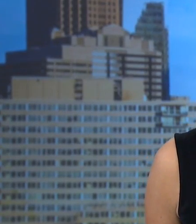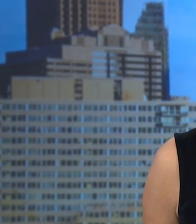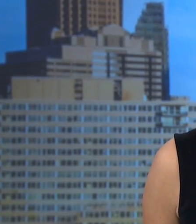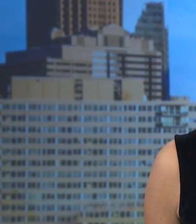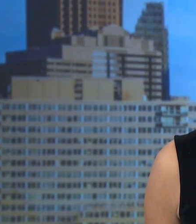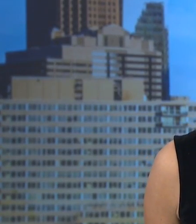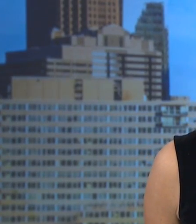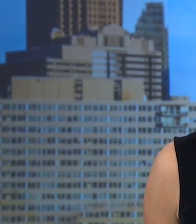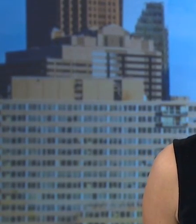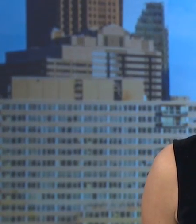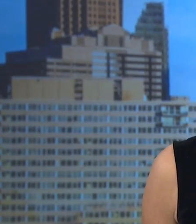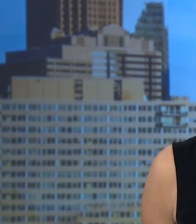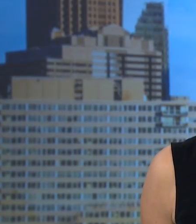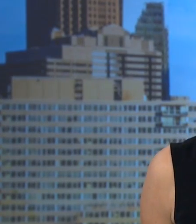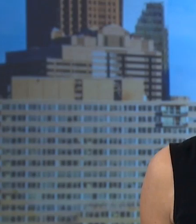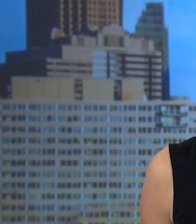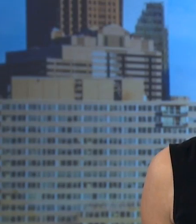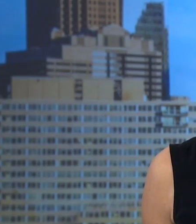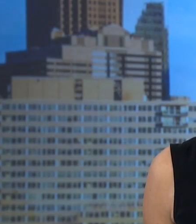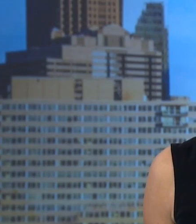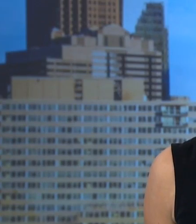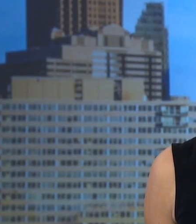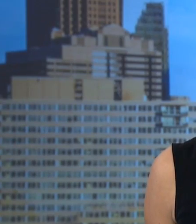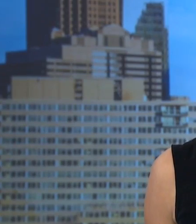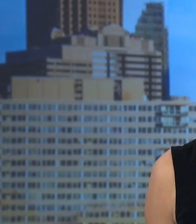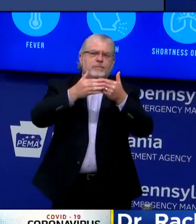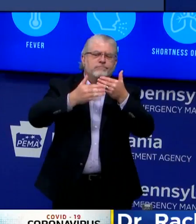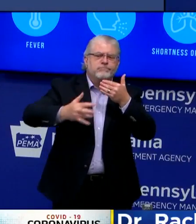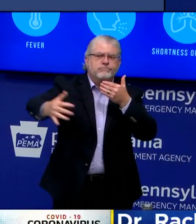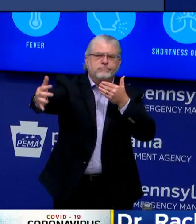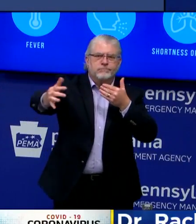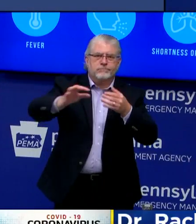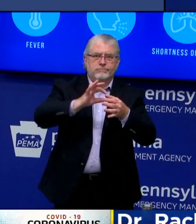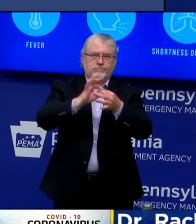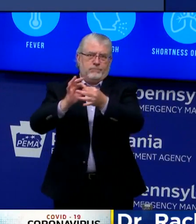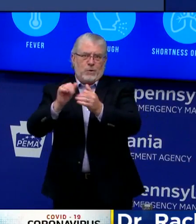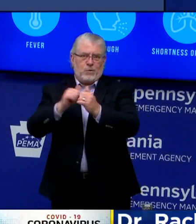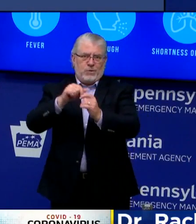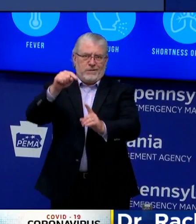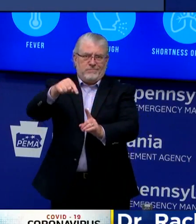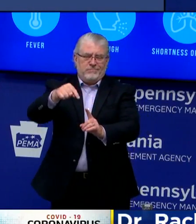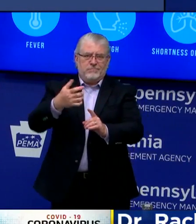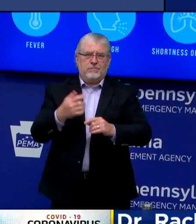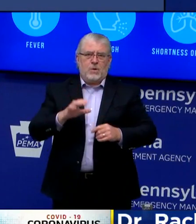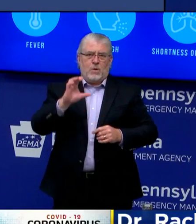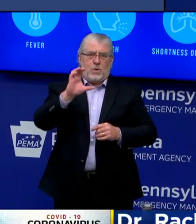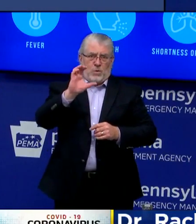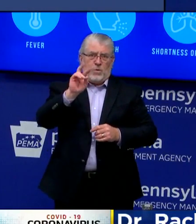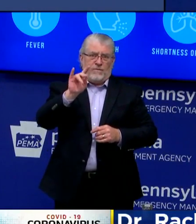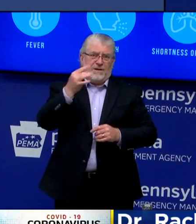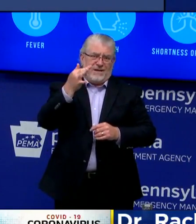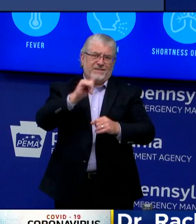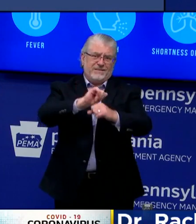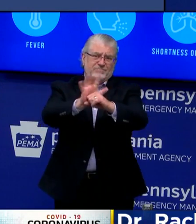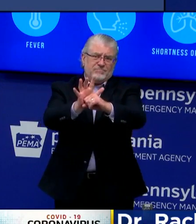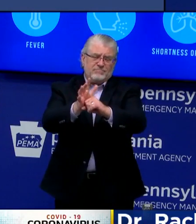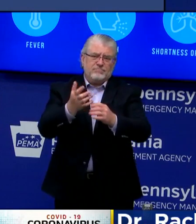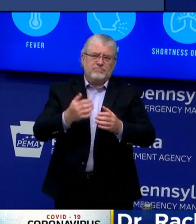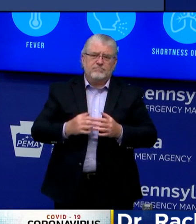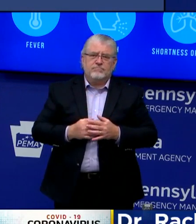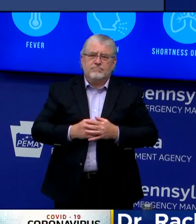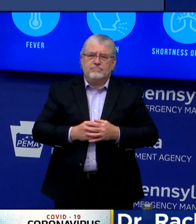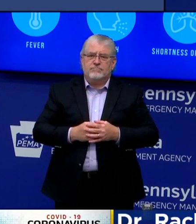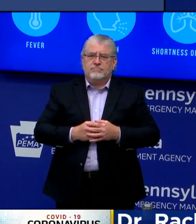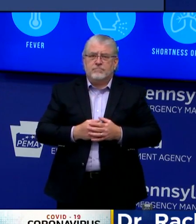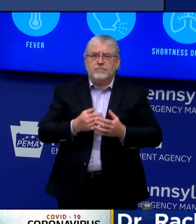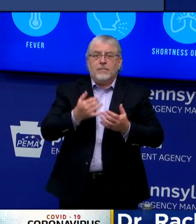residents. There are also new regulations for the facilities. If a patient is hospitalized but then has to return to a nursing